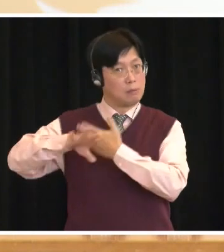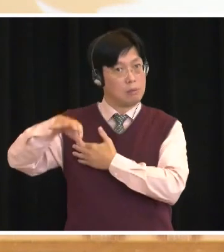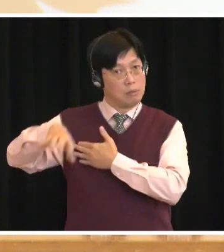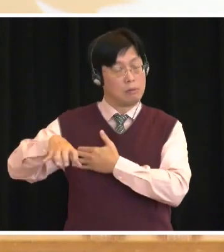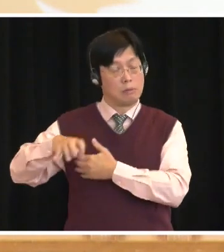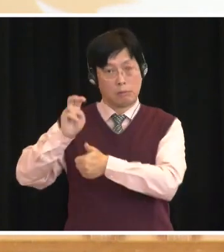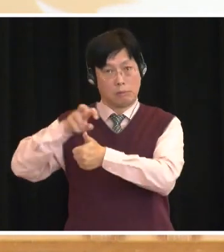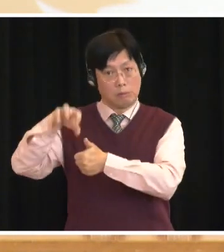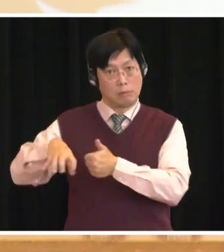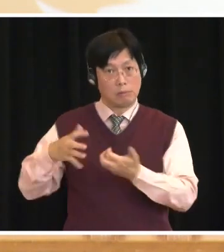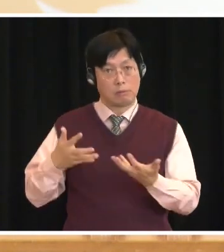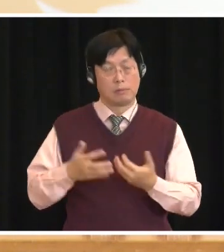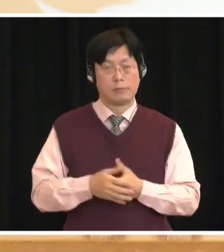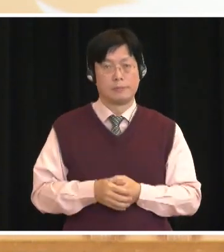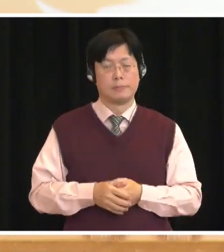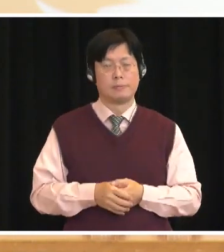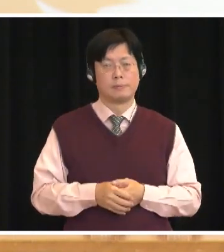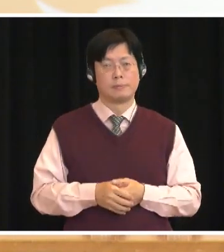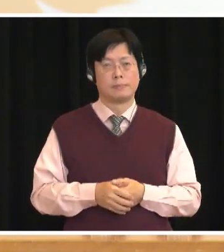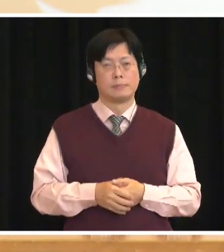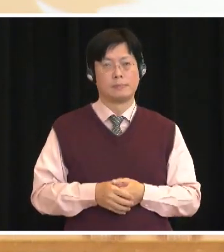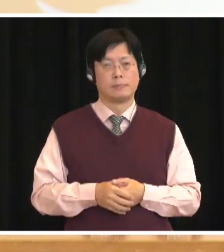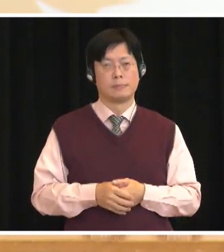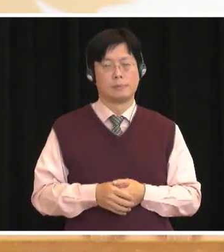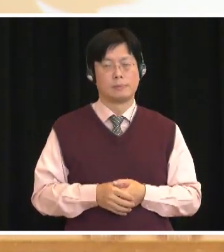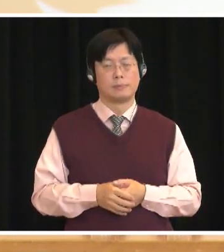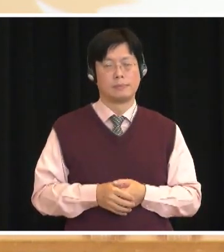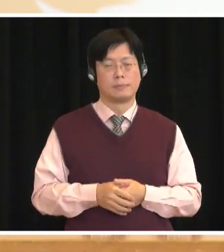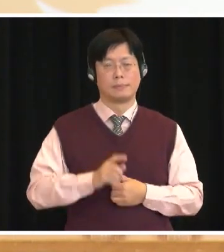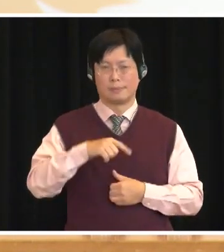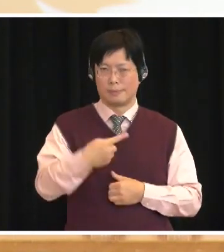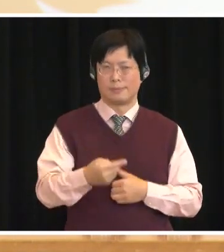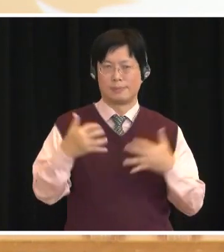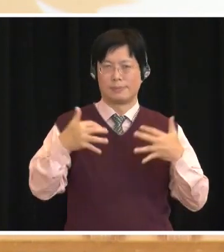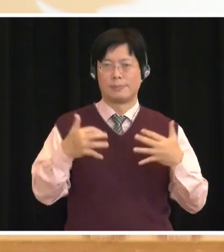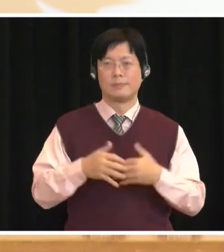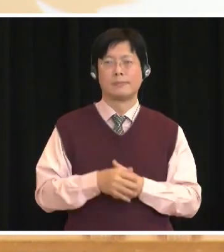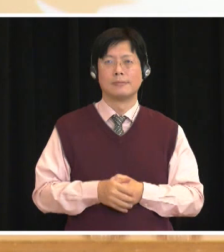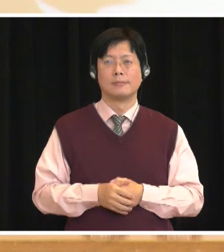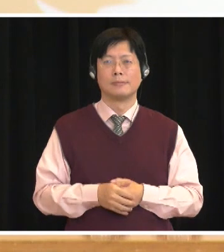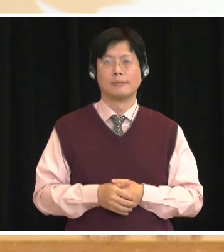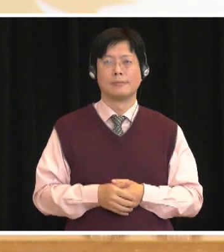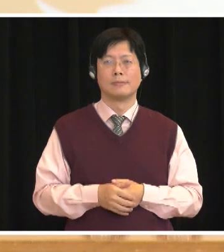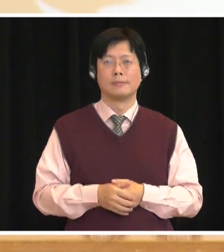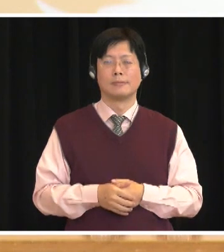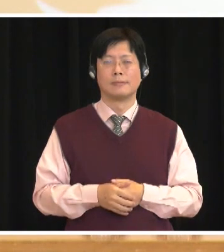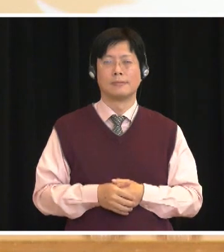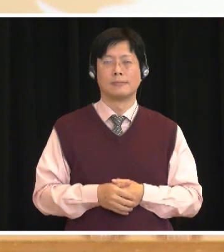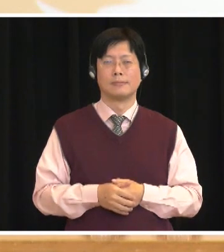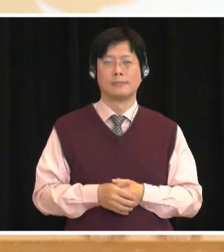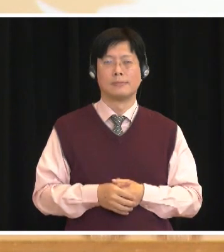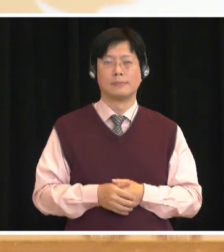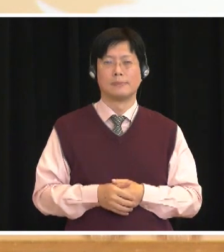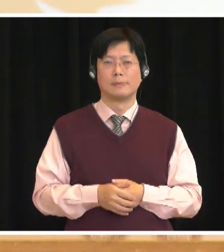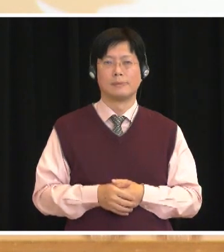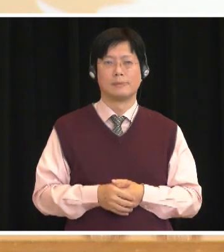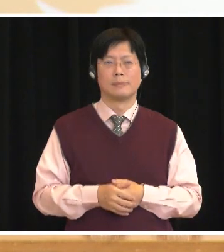The next issue is on, well, what a pretrial